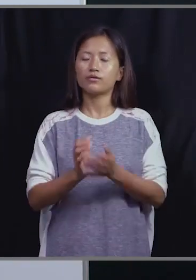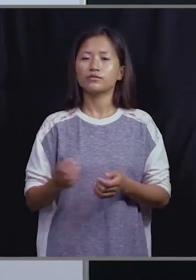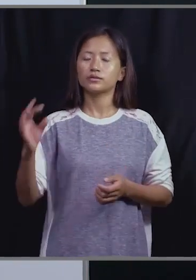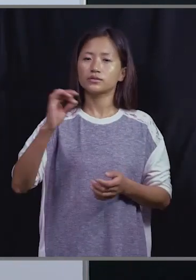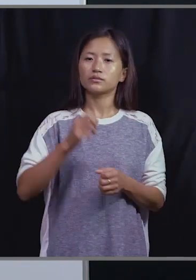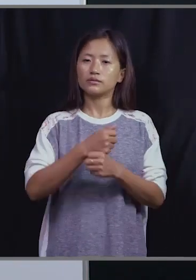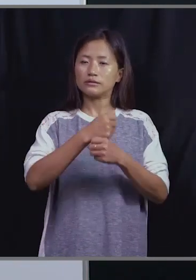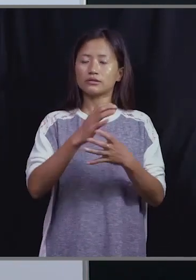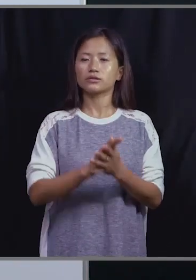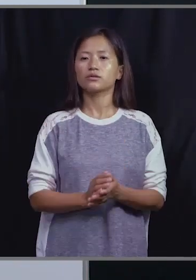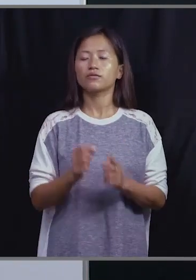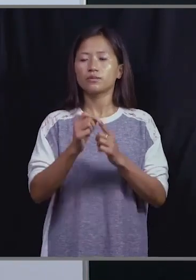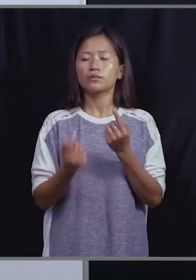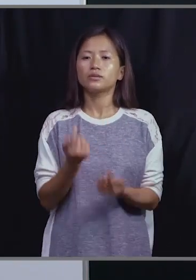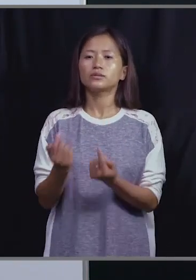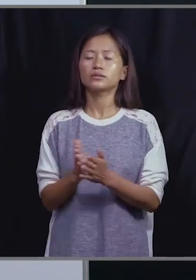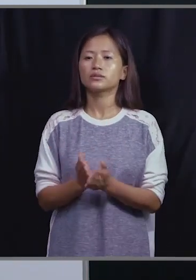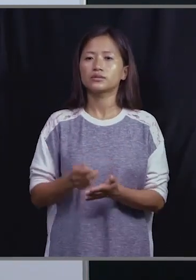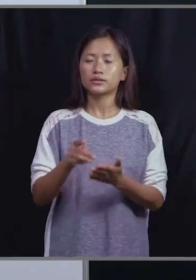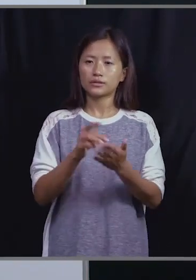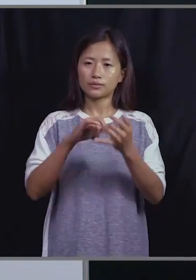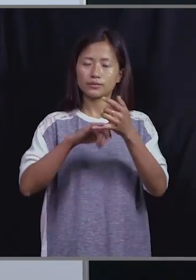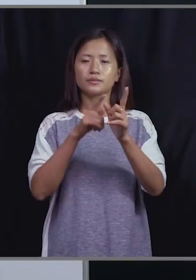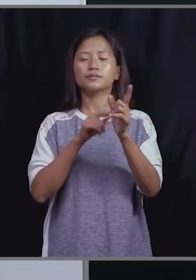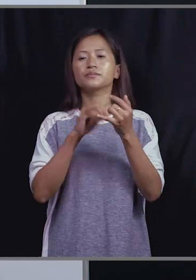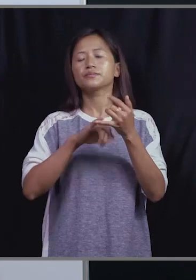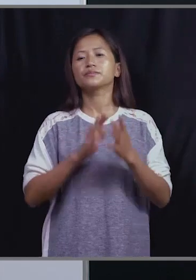restructuring the political system. Okay, this was